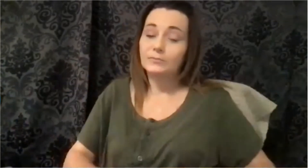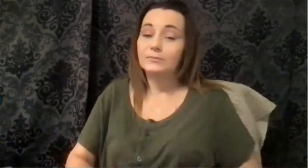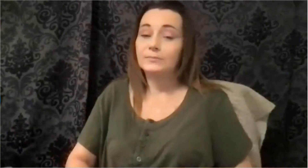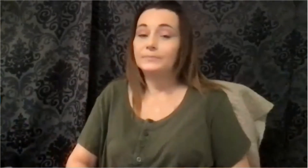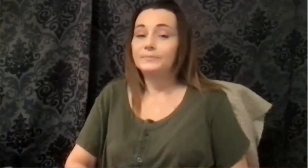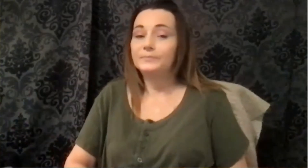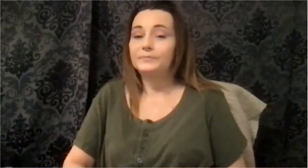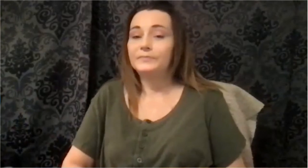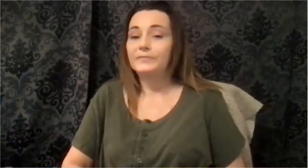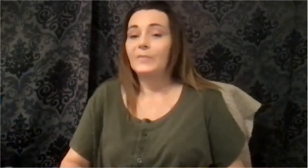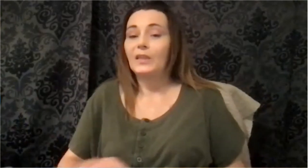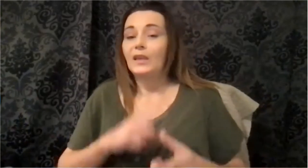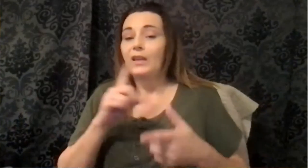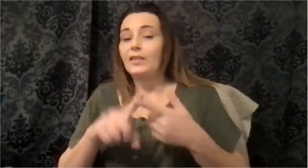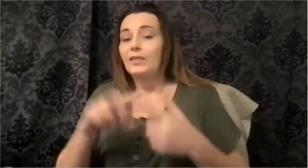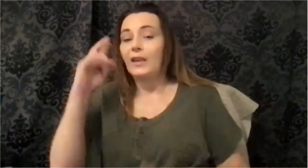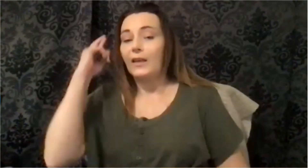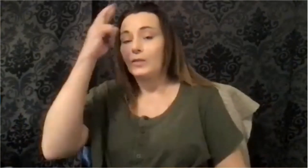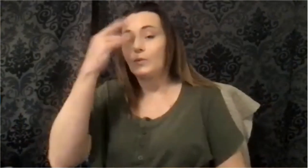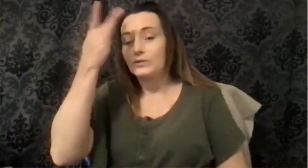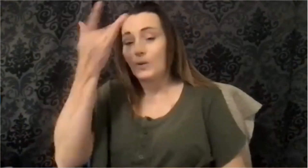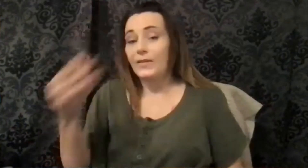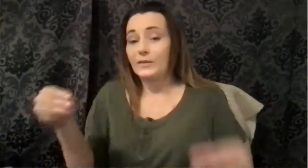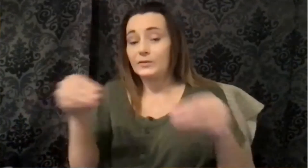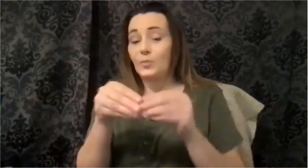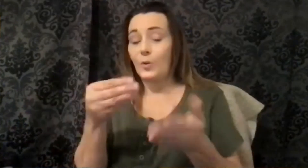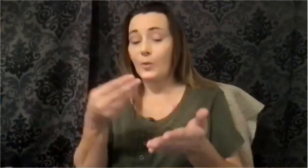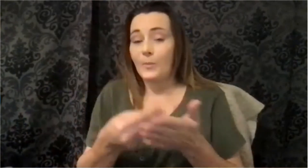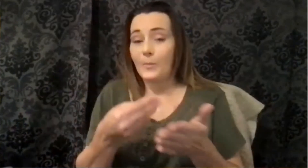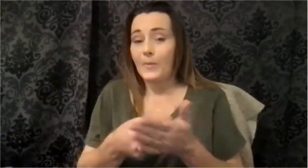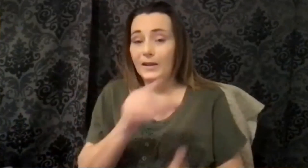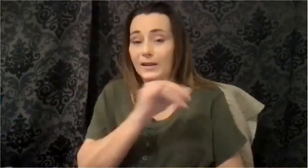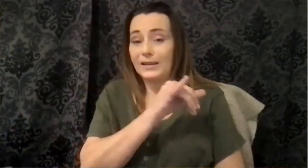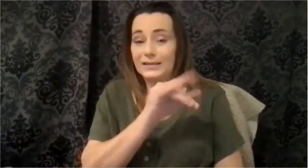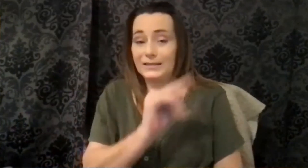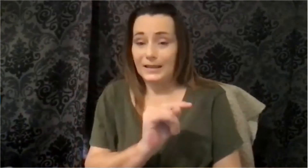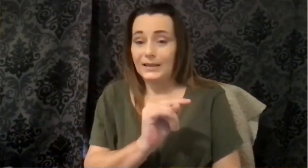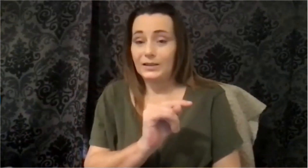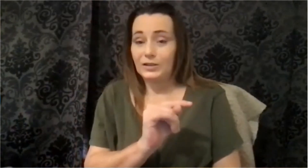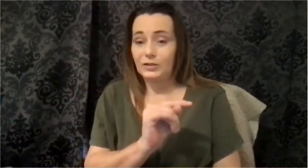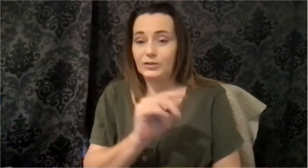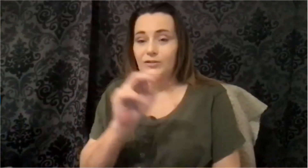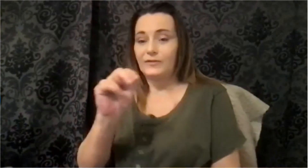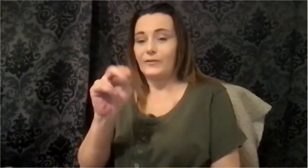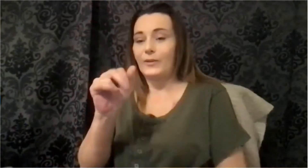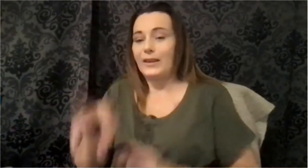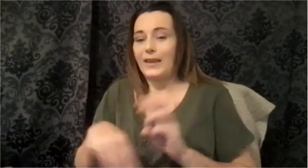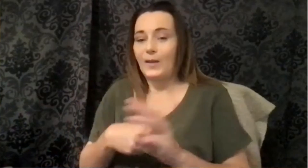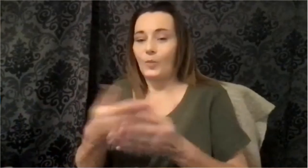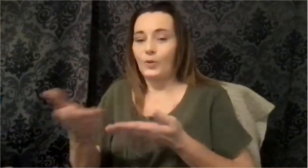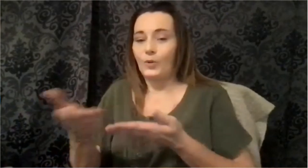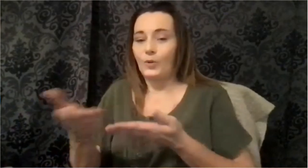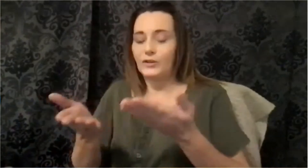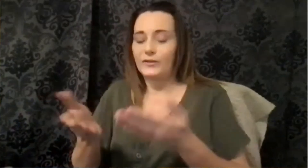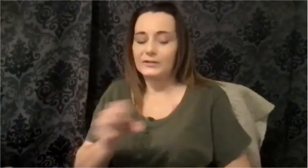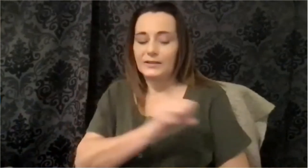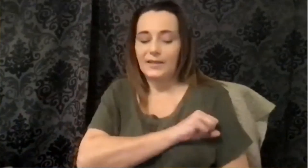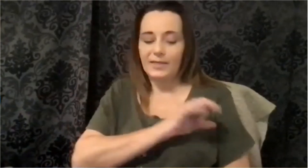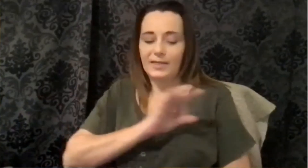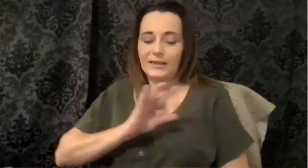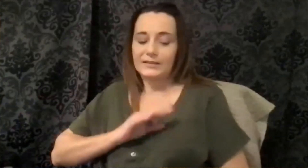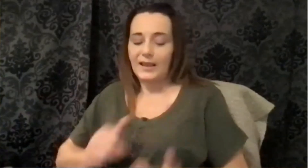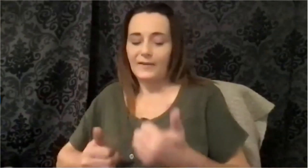the reason why there's more money into literature production furloughed from NA World Services. And so the remaining staff are mostly focused